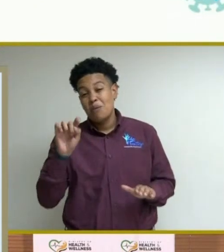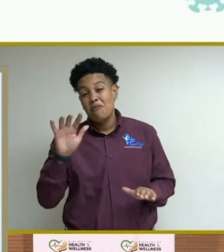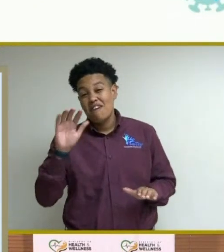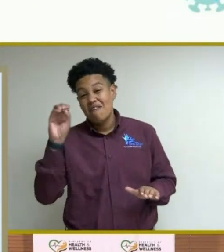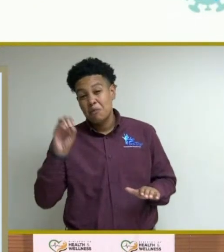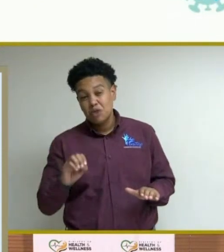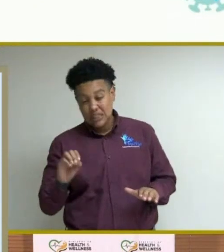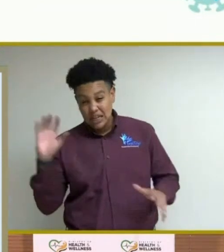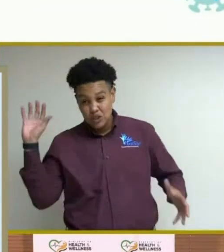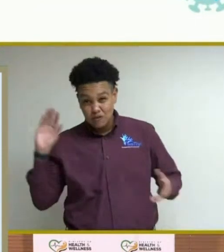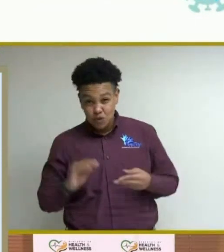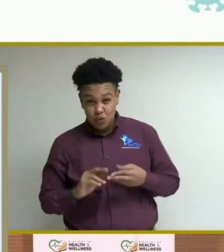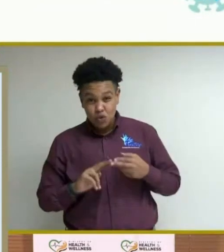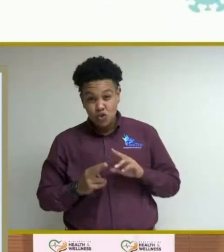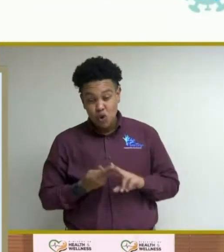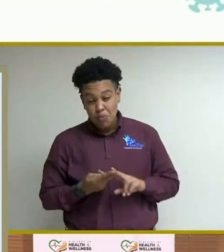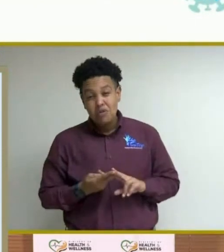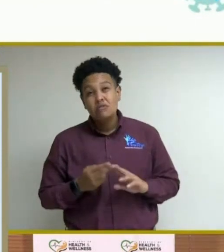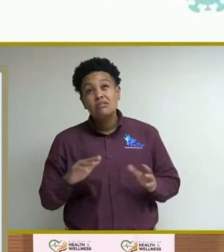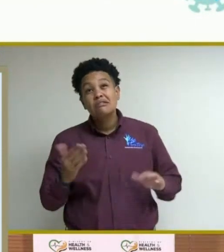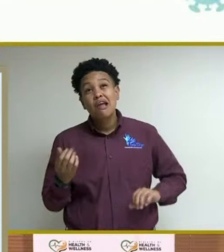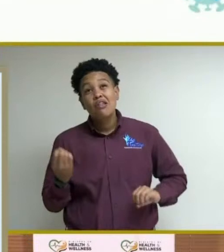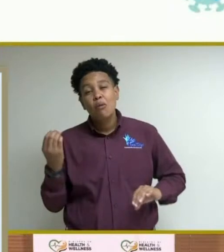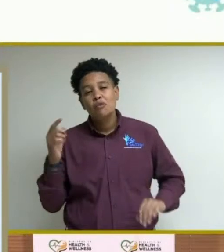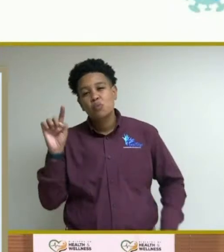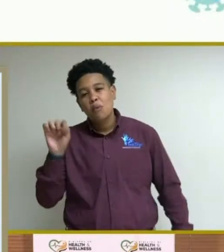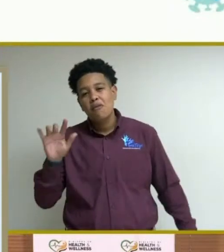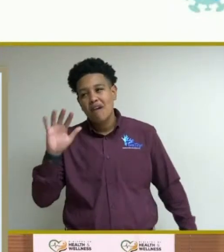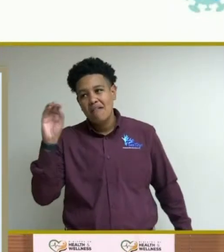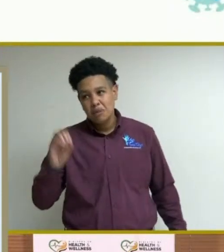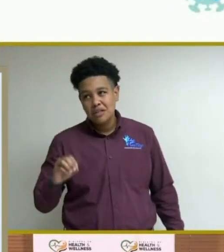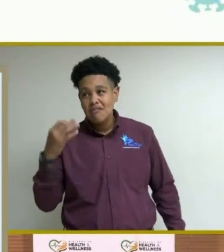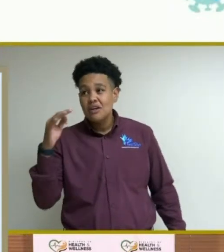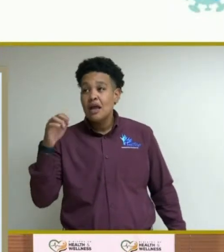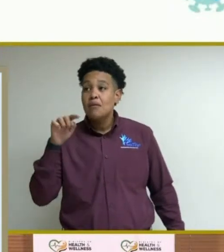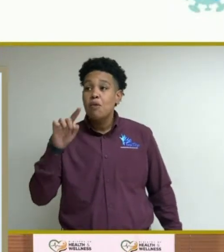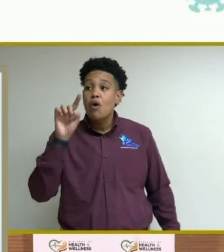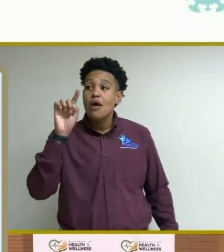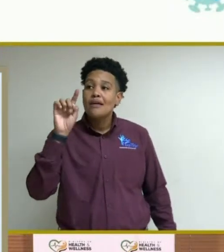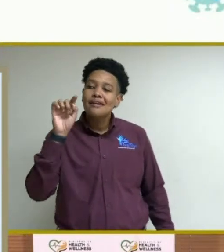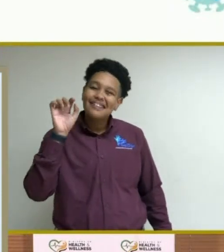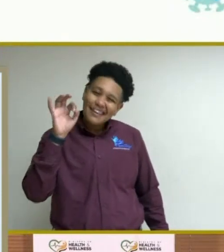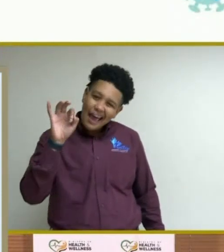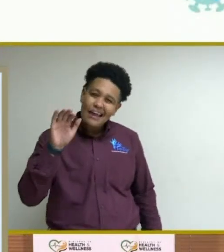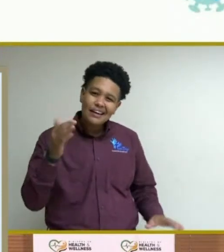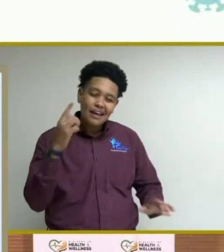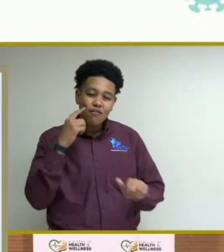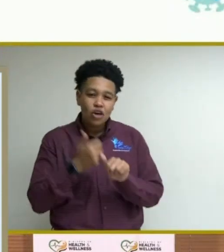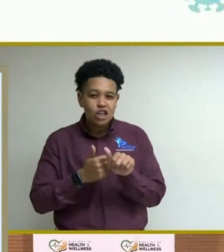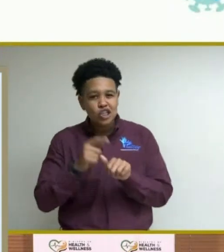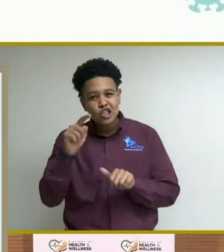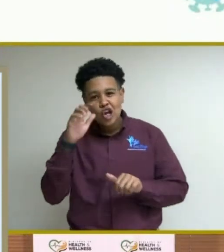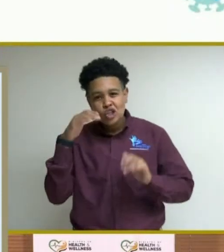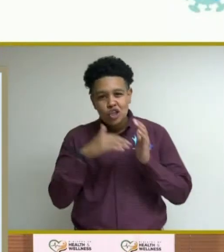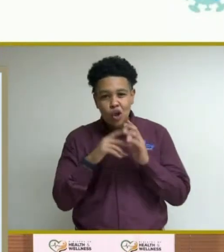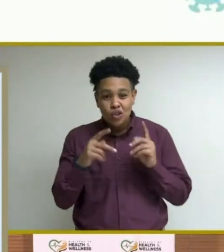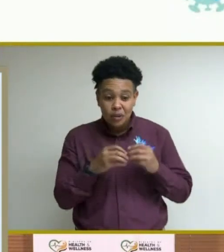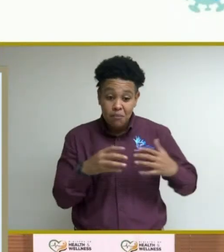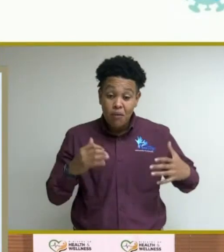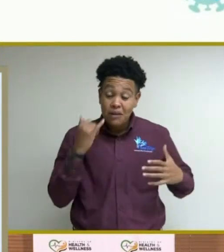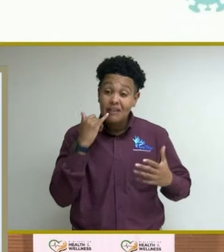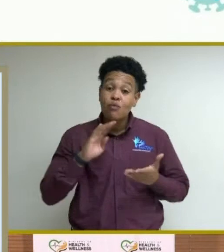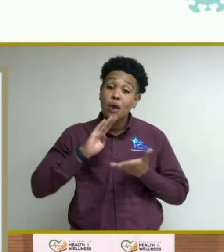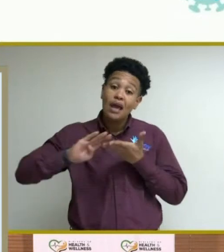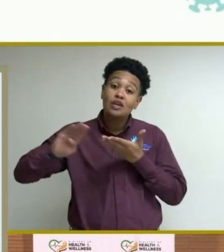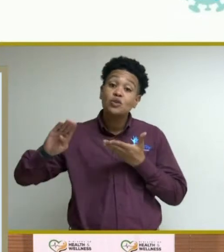1.5%. We have 19.9 deaths per 100,000 population. And if we exclude the imported